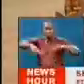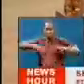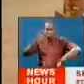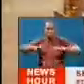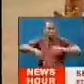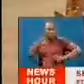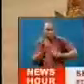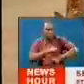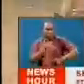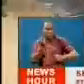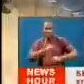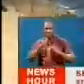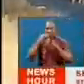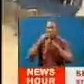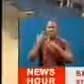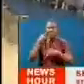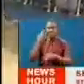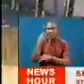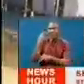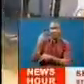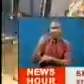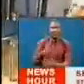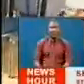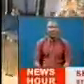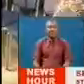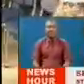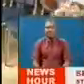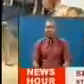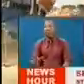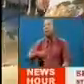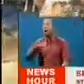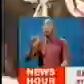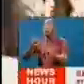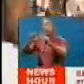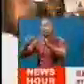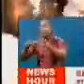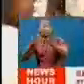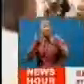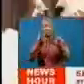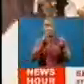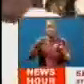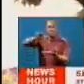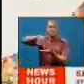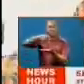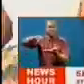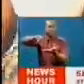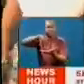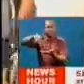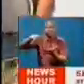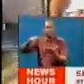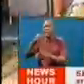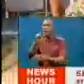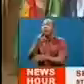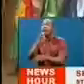which almost always brings nostalgia to many. There were other ethnic groups on the bill for the event. They were